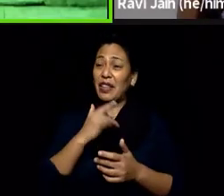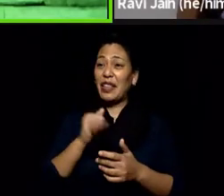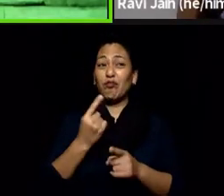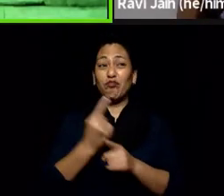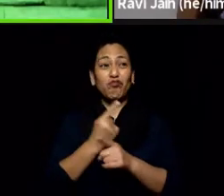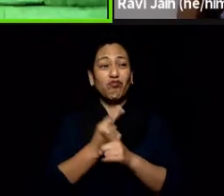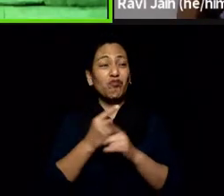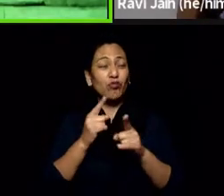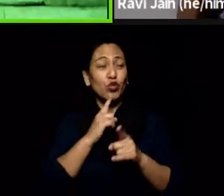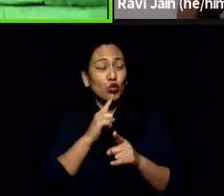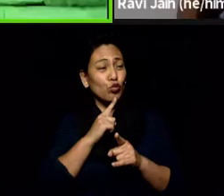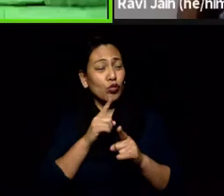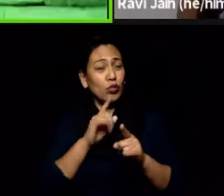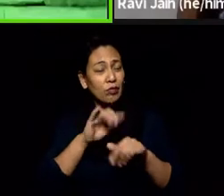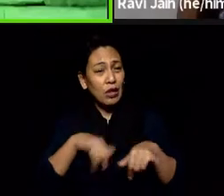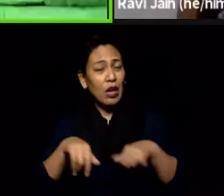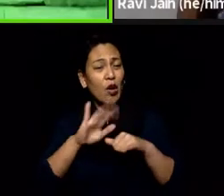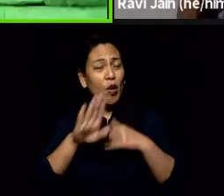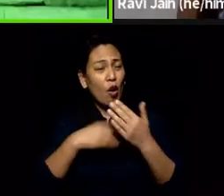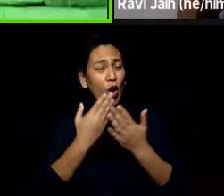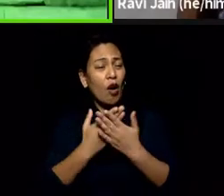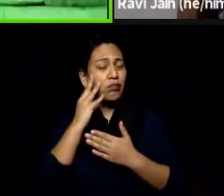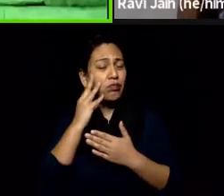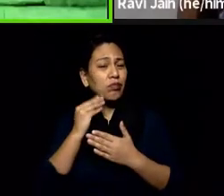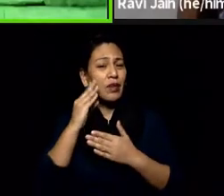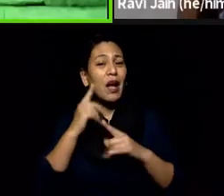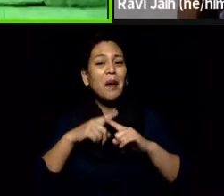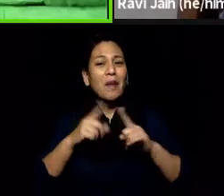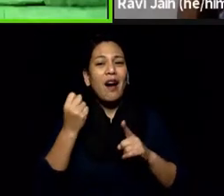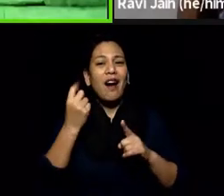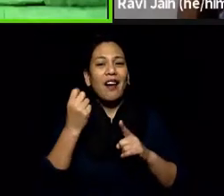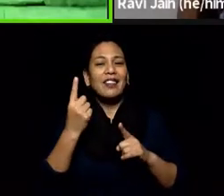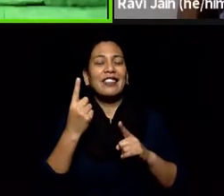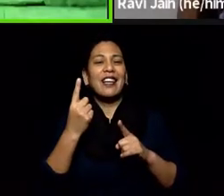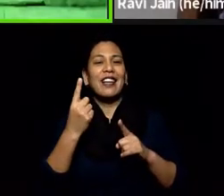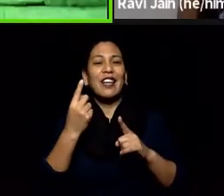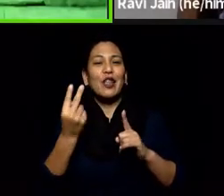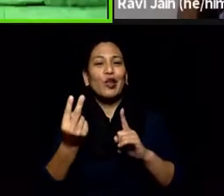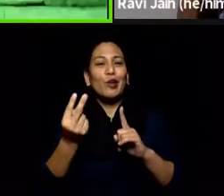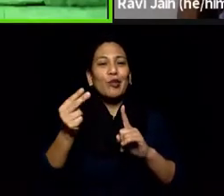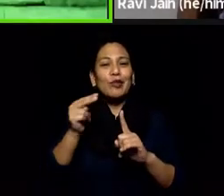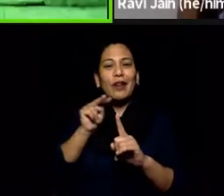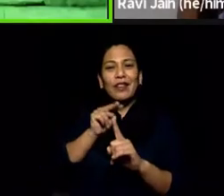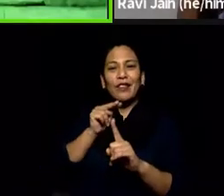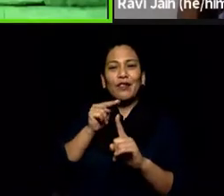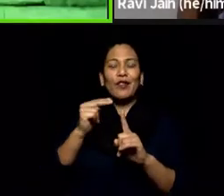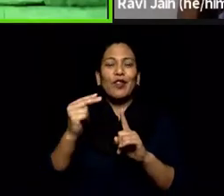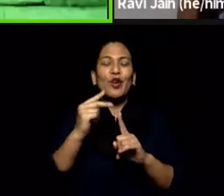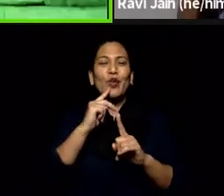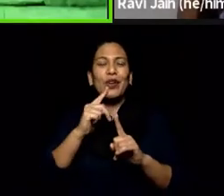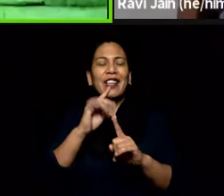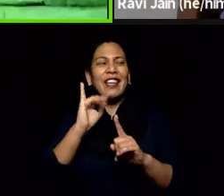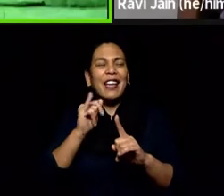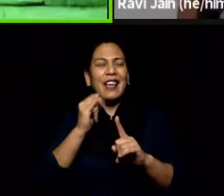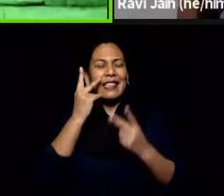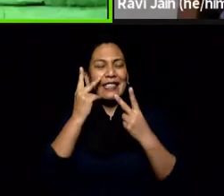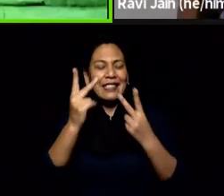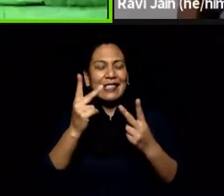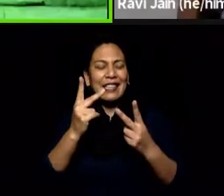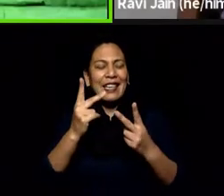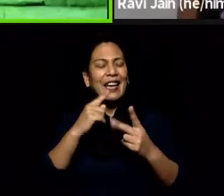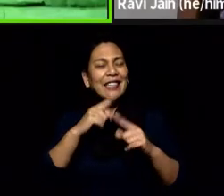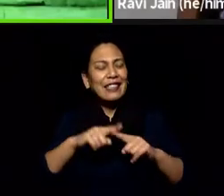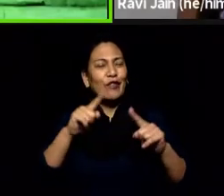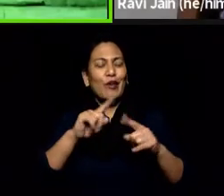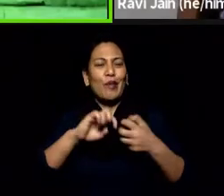in another way it's a position that I understand continues to speak to a kind of an inherent problem, which is to say, like,